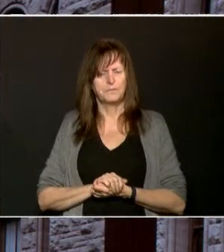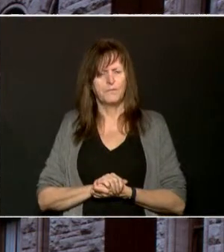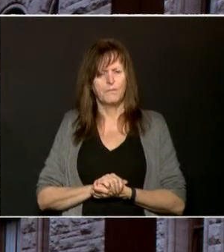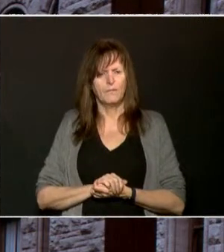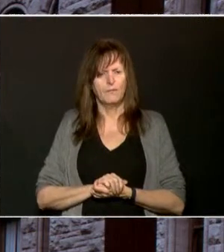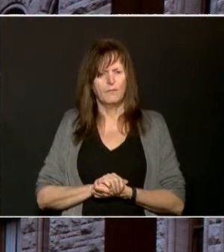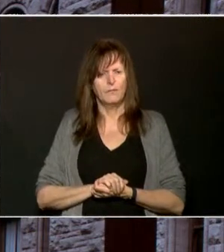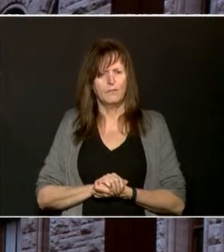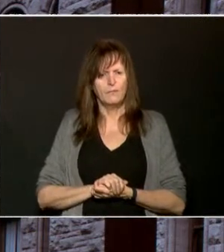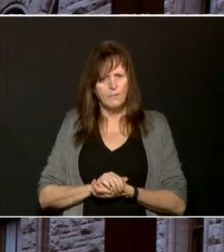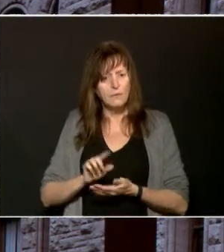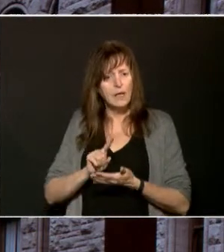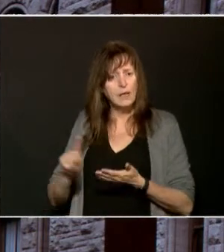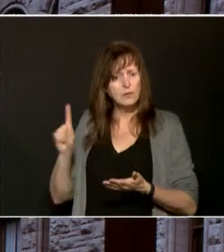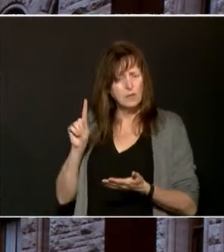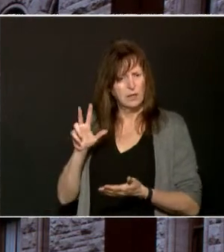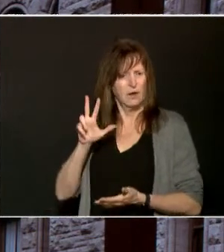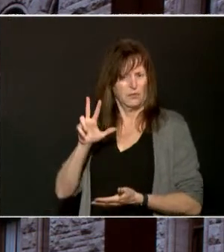3.5% 1 week ago.